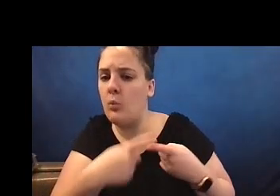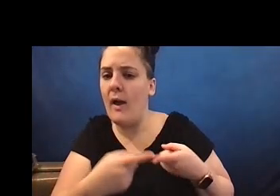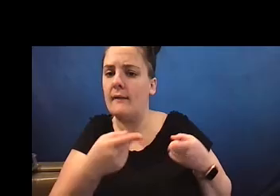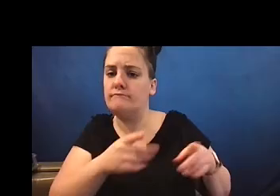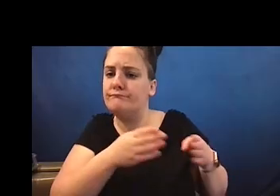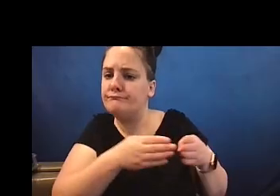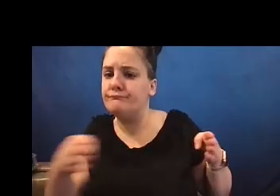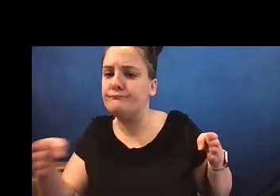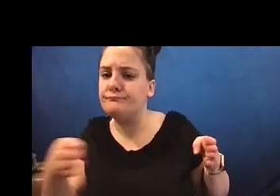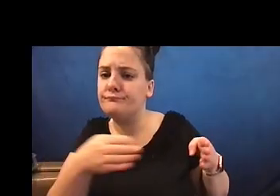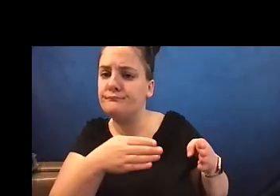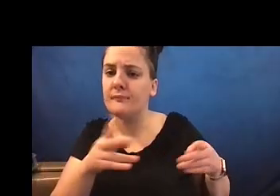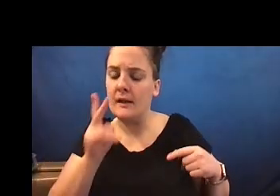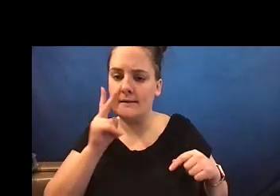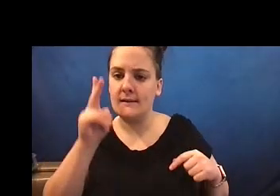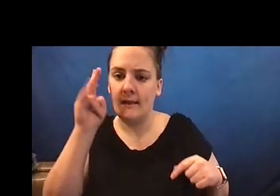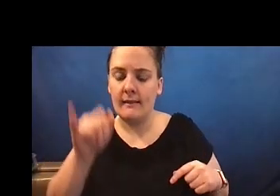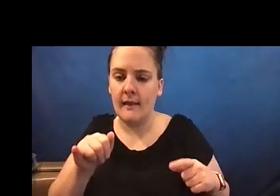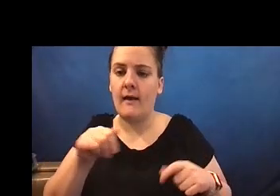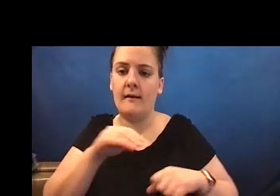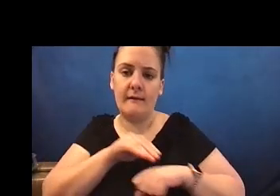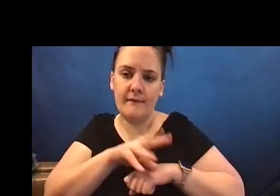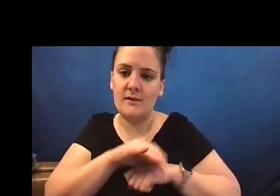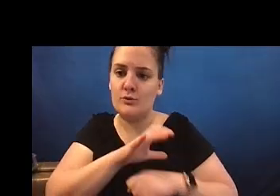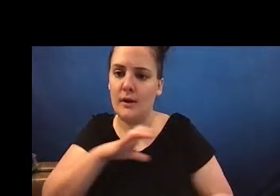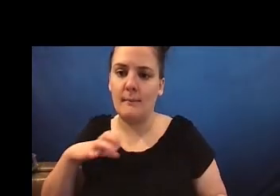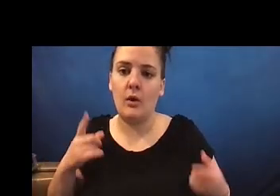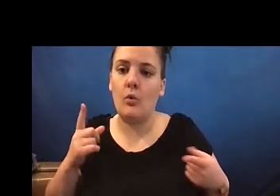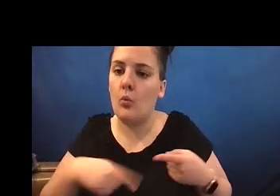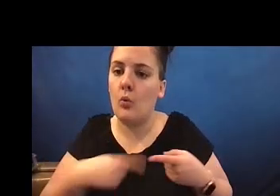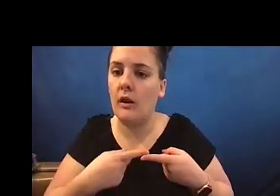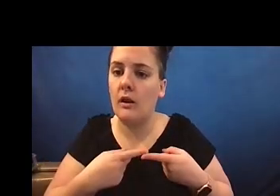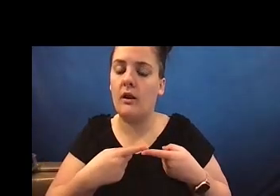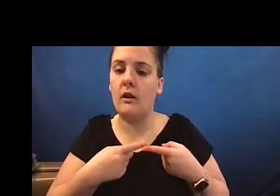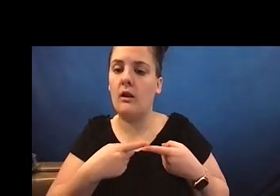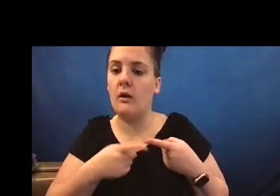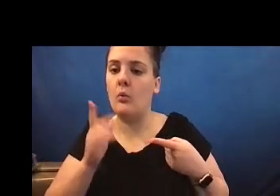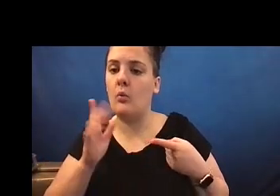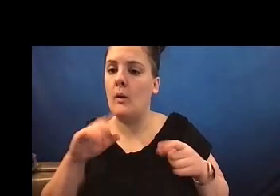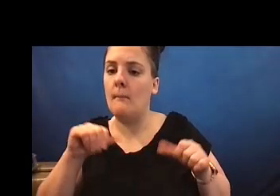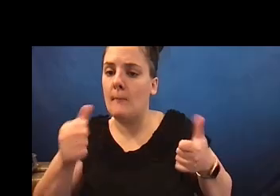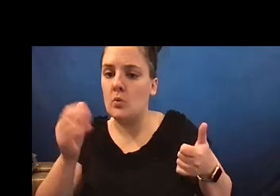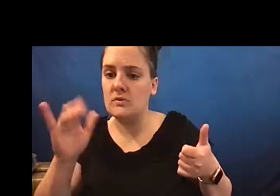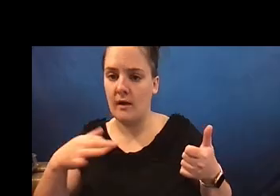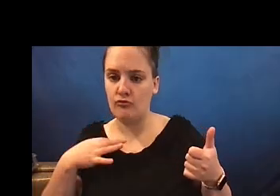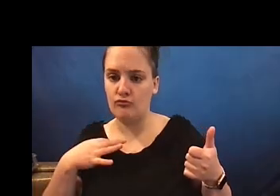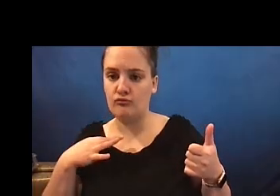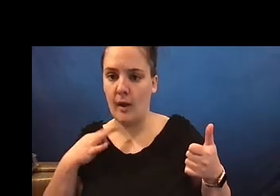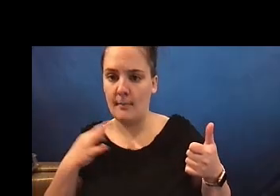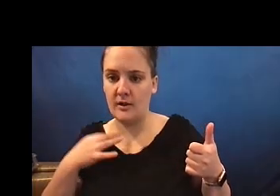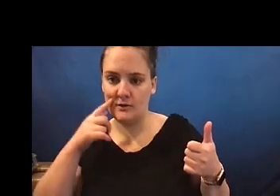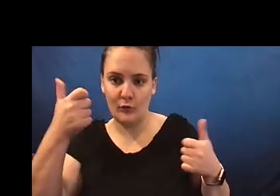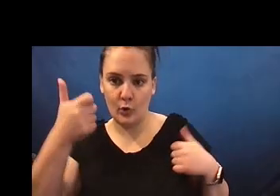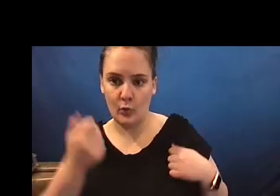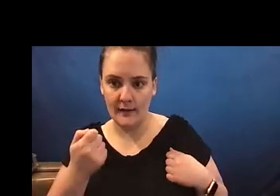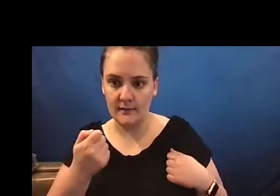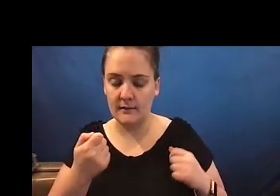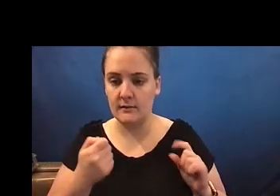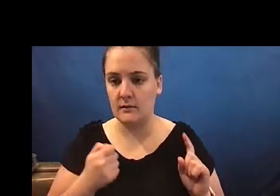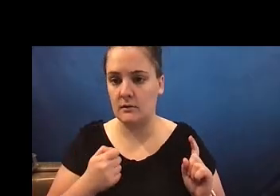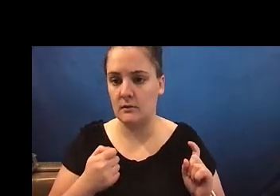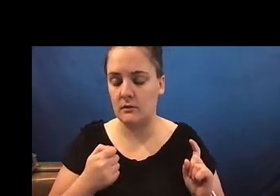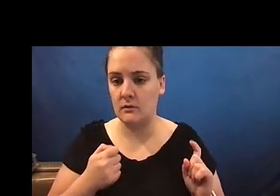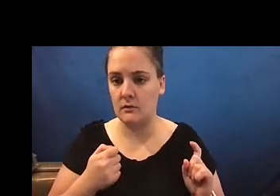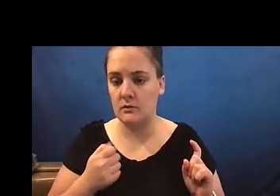the advisory committee? What's the timing to post that grant application so that the